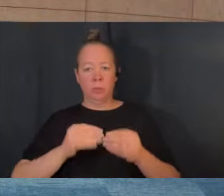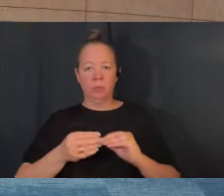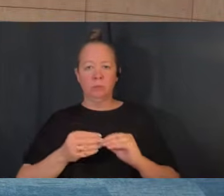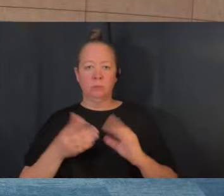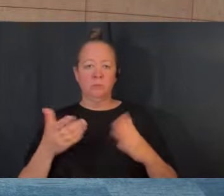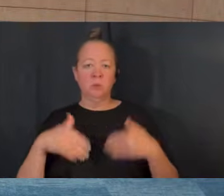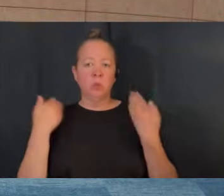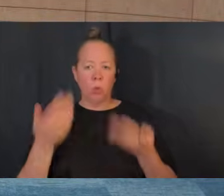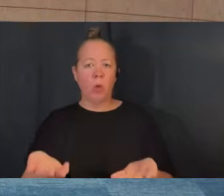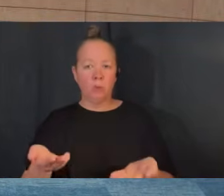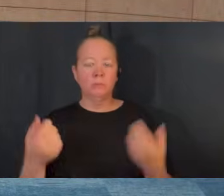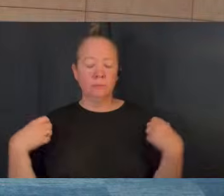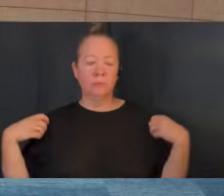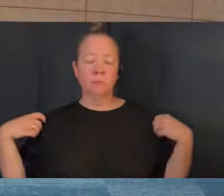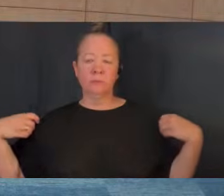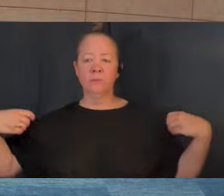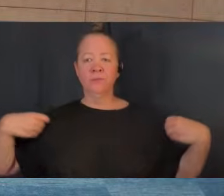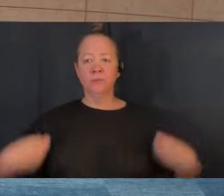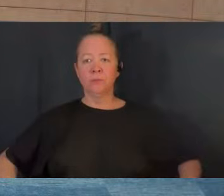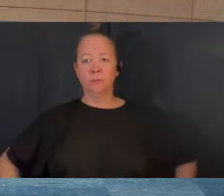Okay.